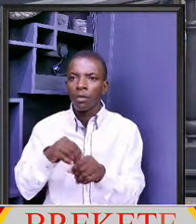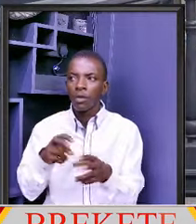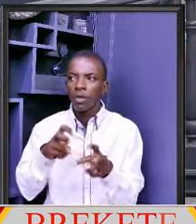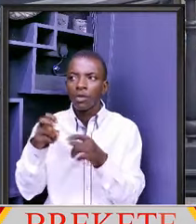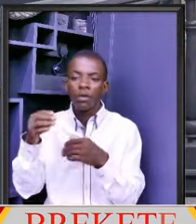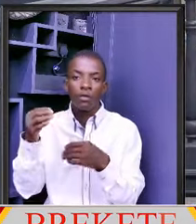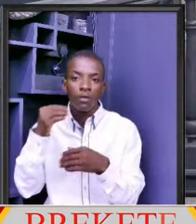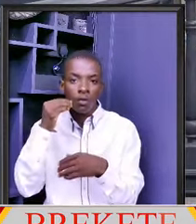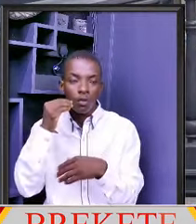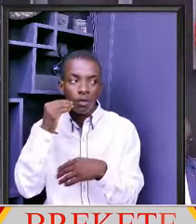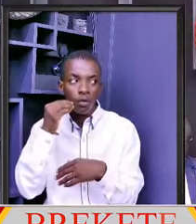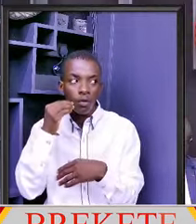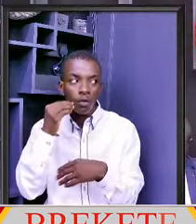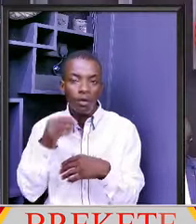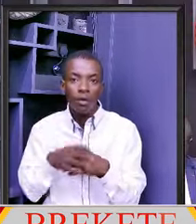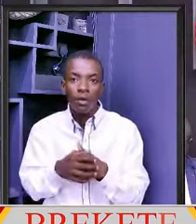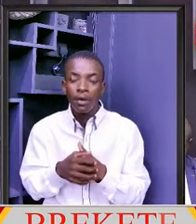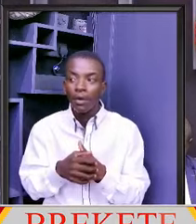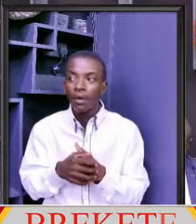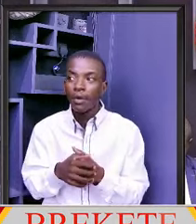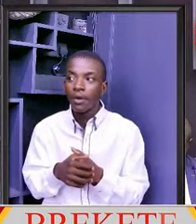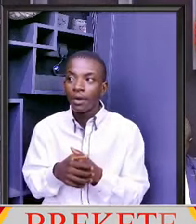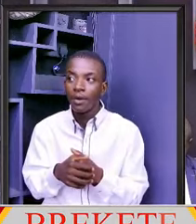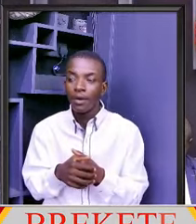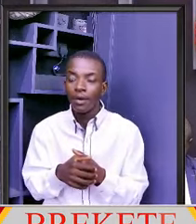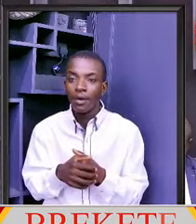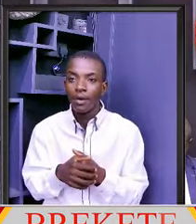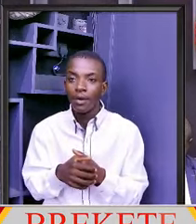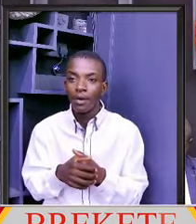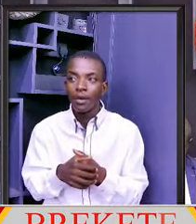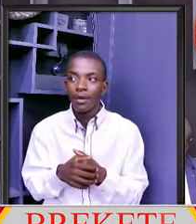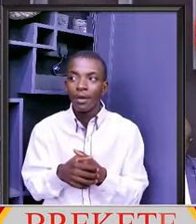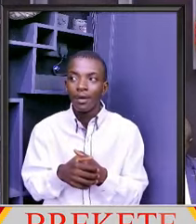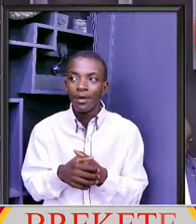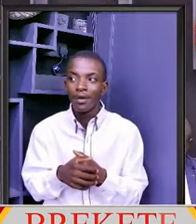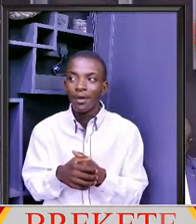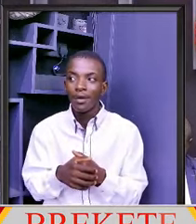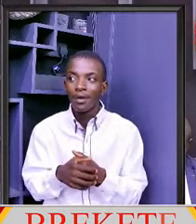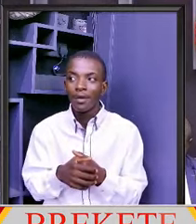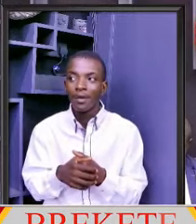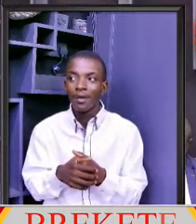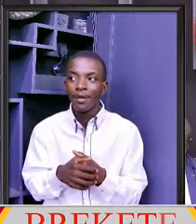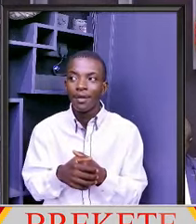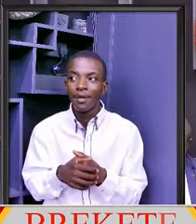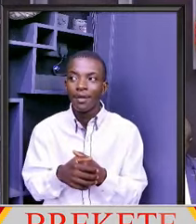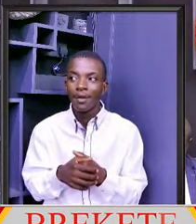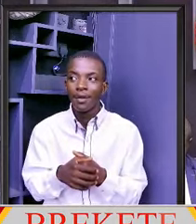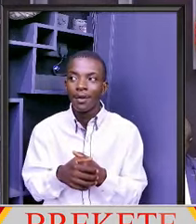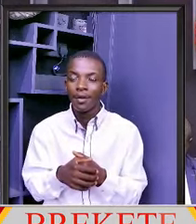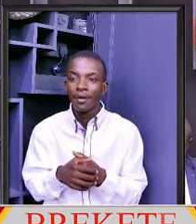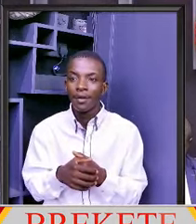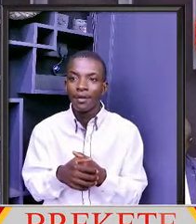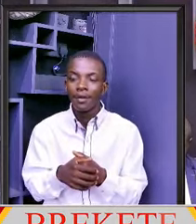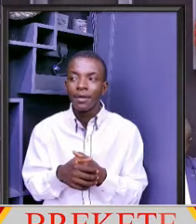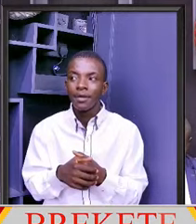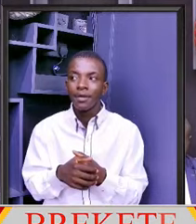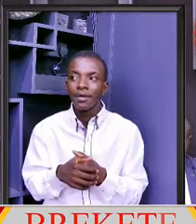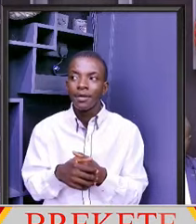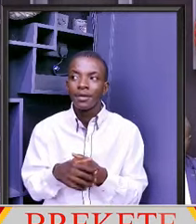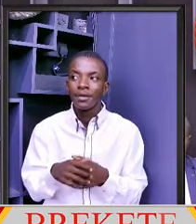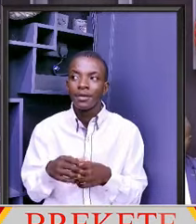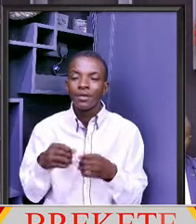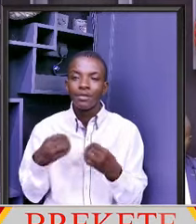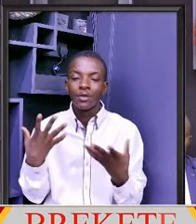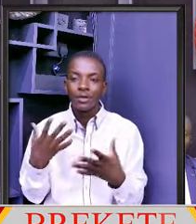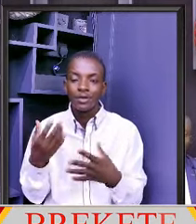travel home once in a year. Okay, continue, sir. In Abuja. Yes, sir. Yes, sir. For voice. So Enugu in Abuja day. I have plenty